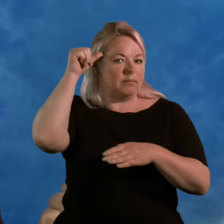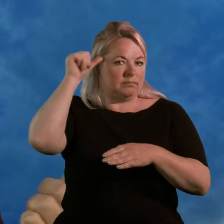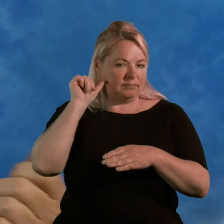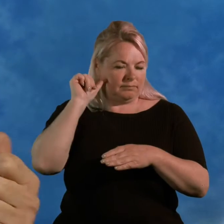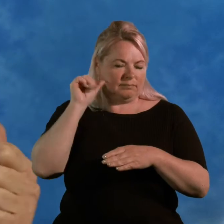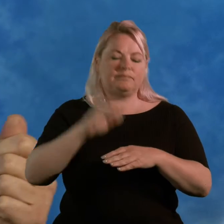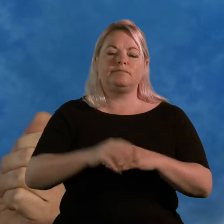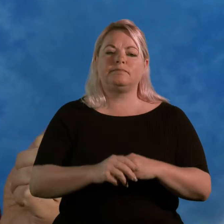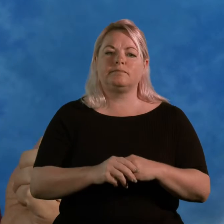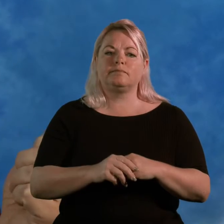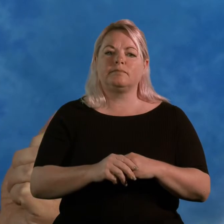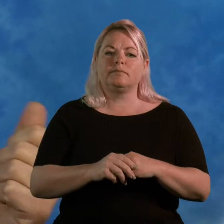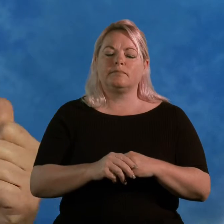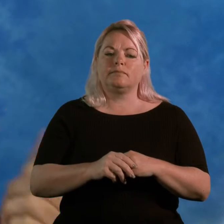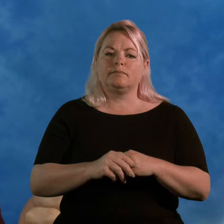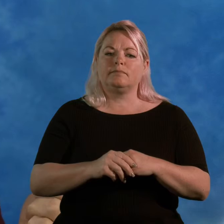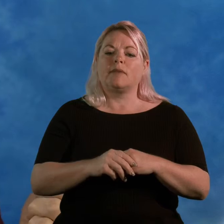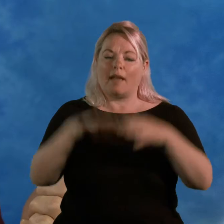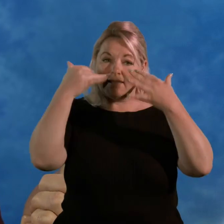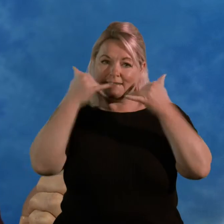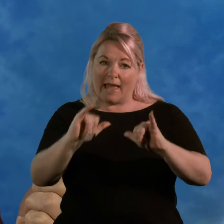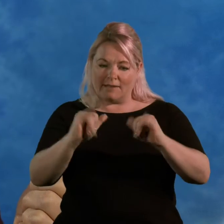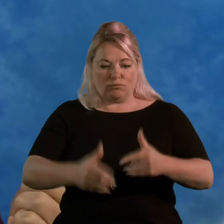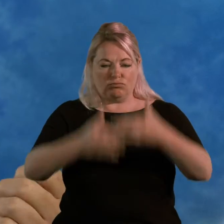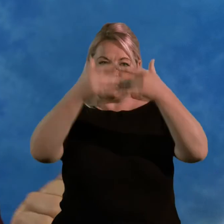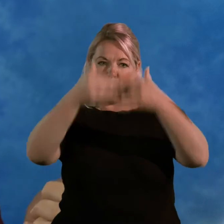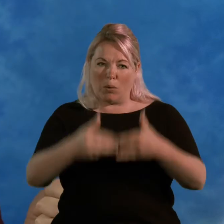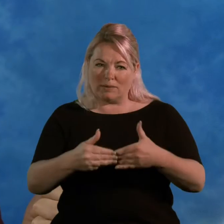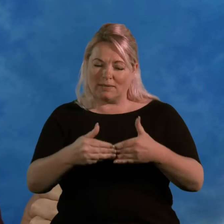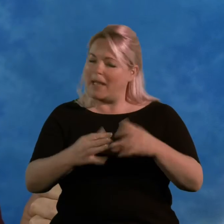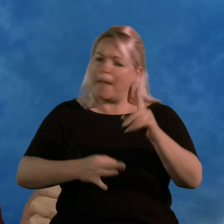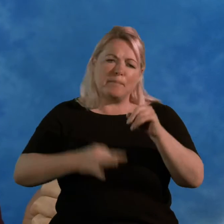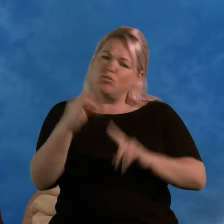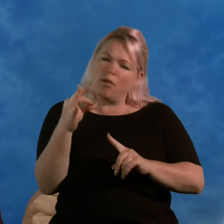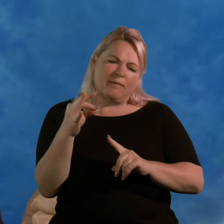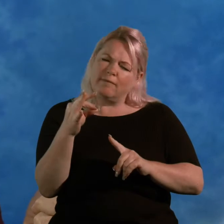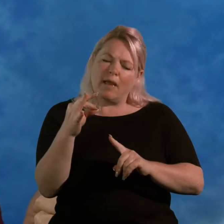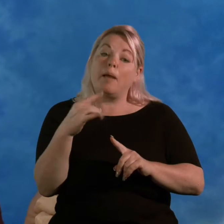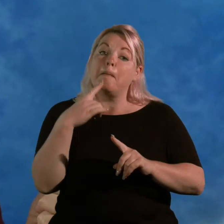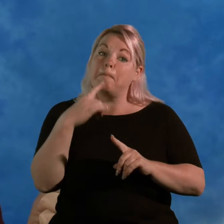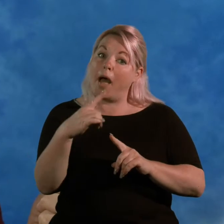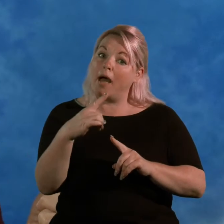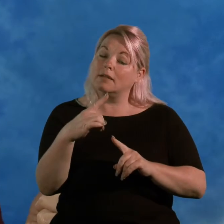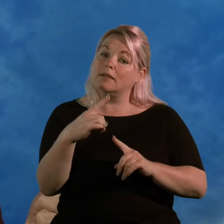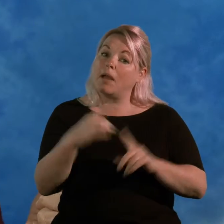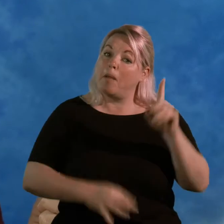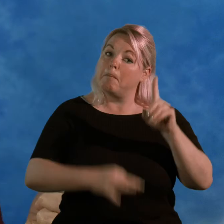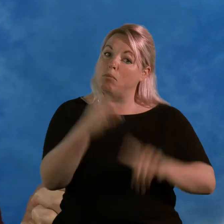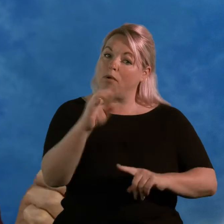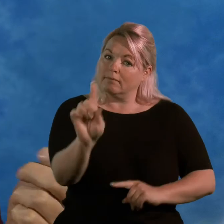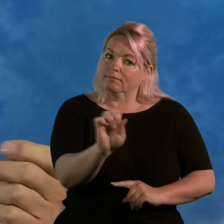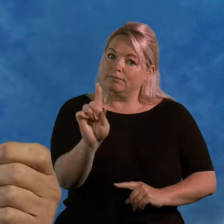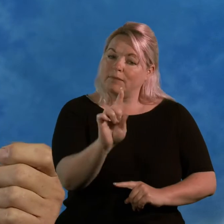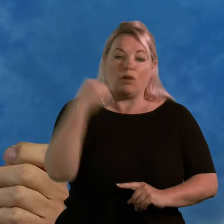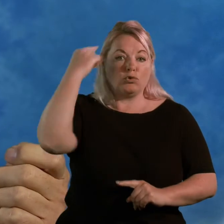post-implant. The BKB test scores haven't particularly improved, but what has improved is my